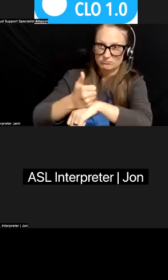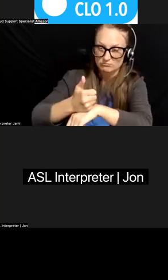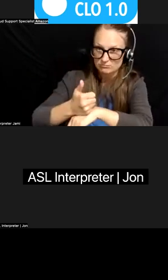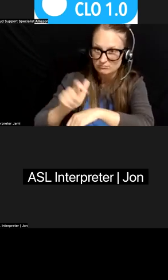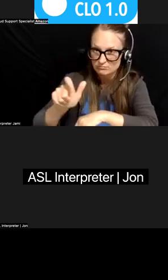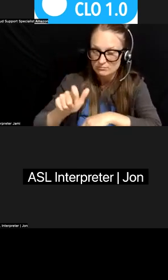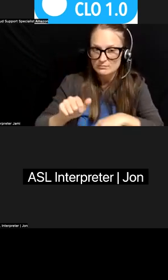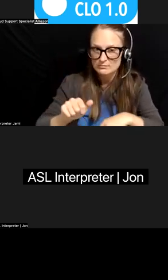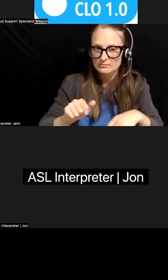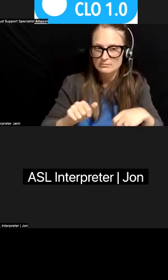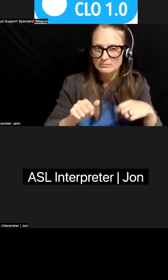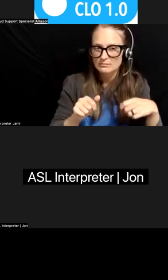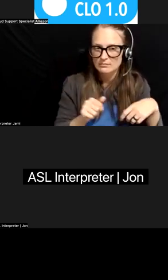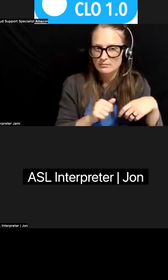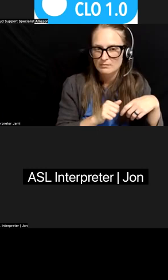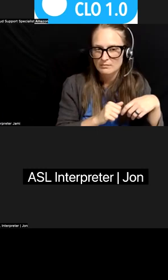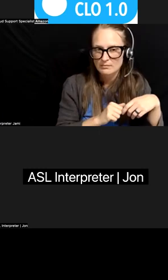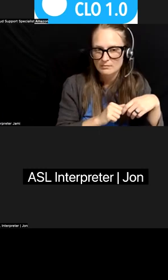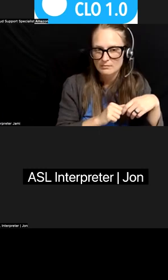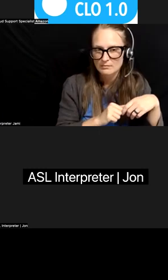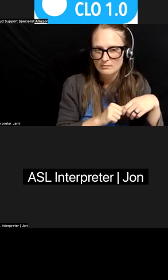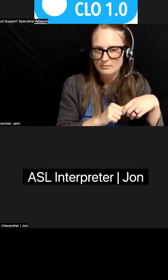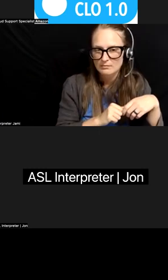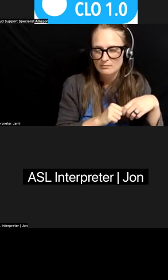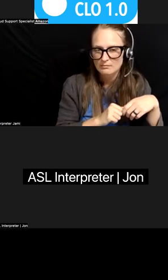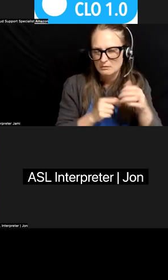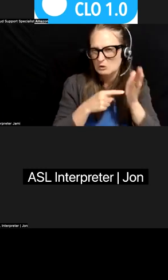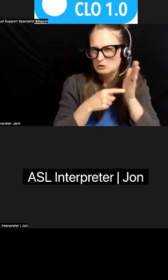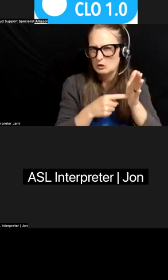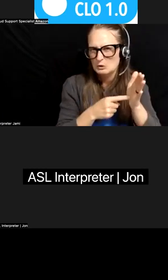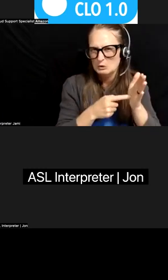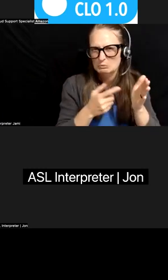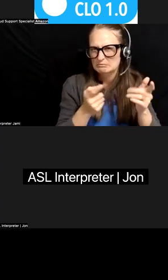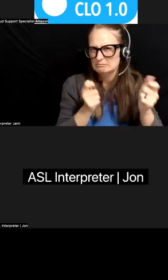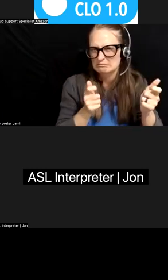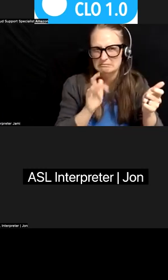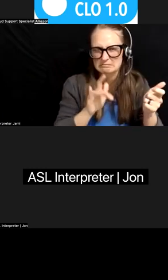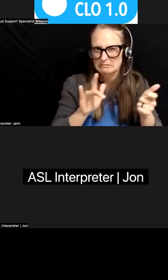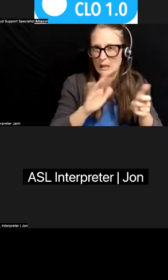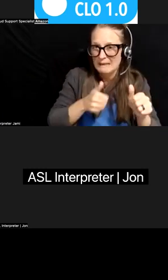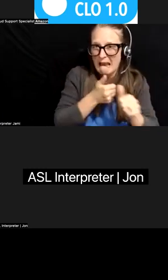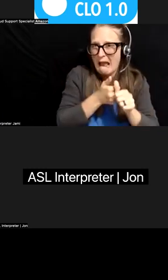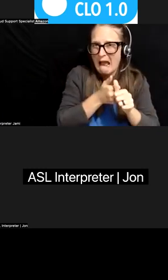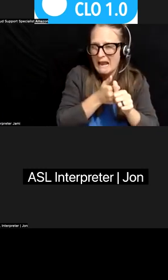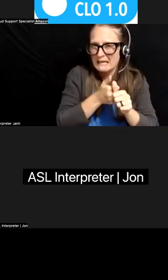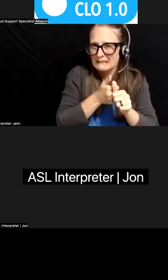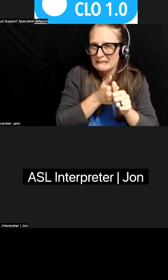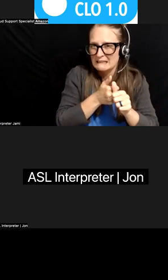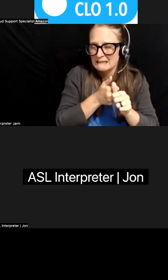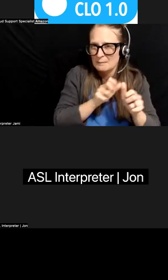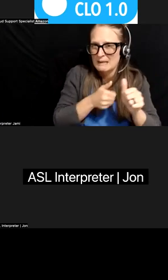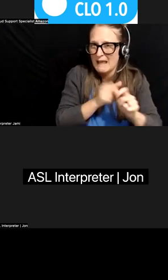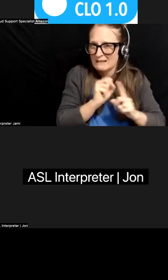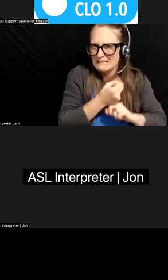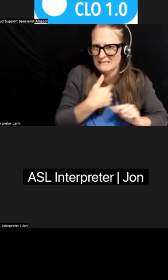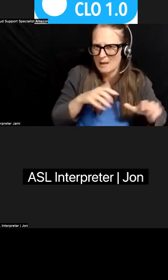how straightforward or a matter of few clicks. Again, I'm behind the scene, I'm doing lots of stuff. So in these services,